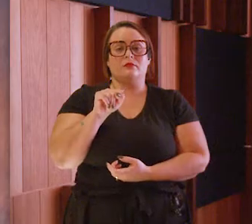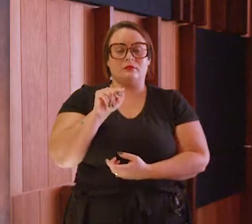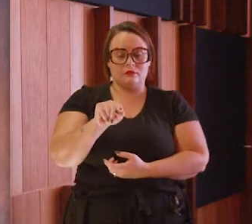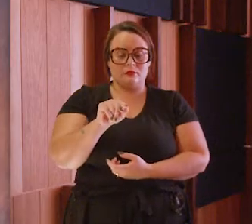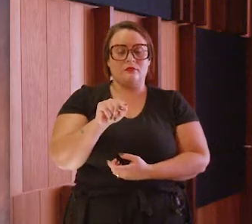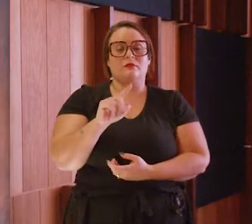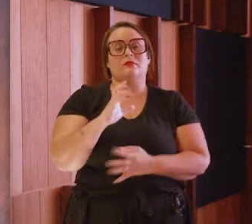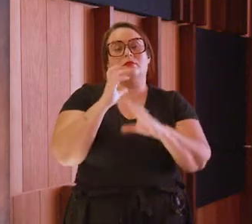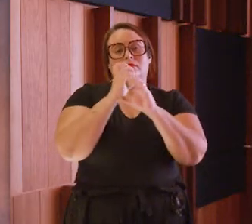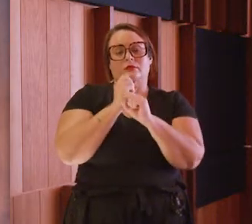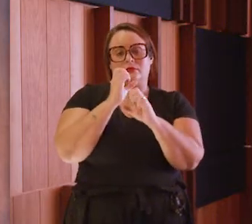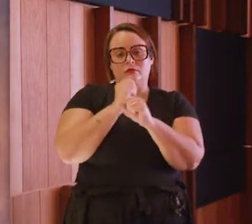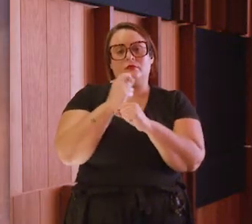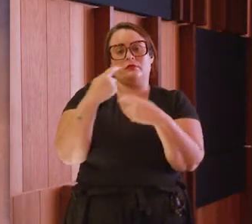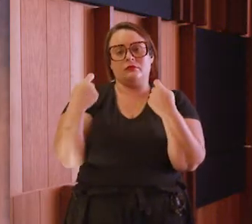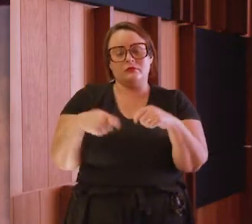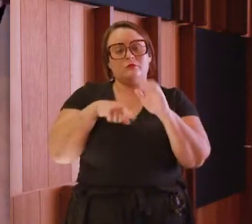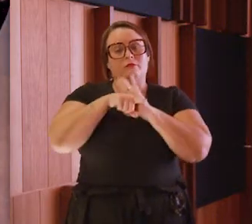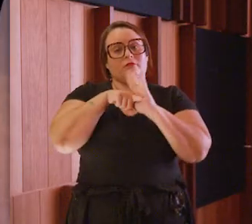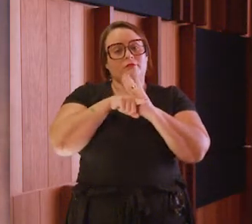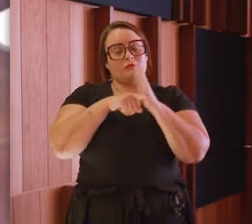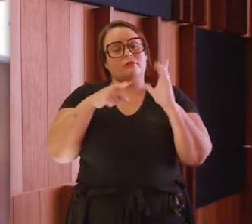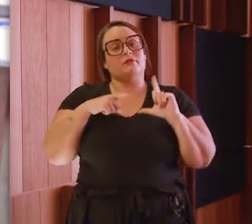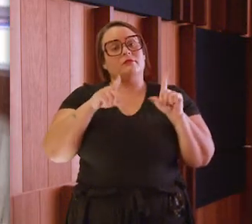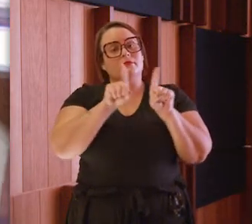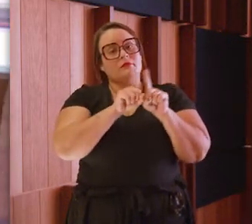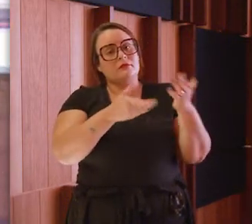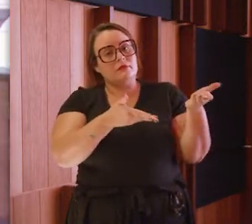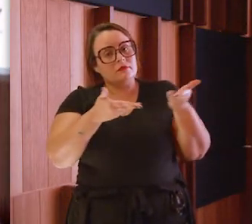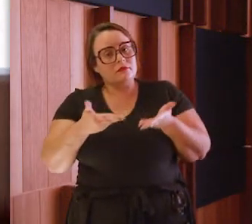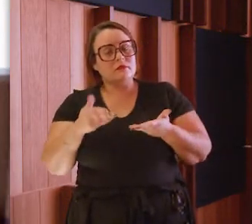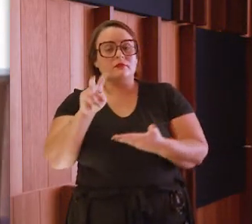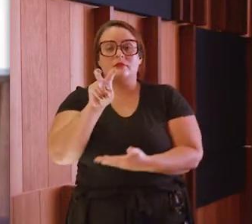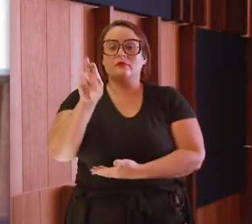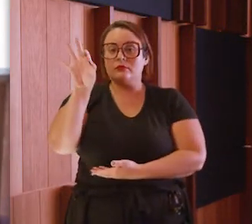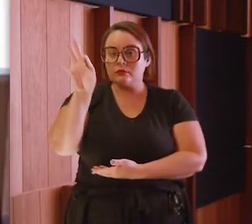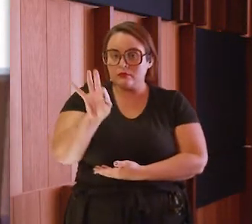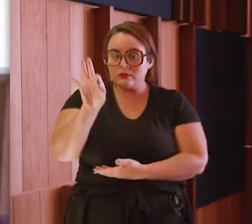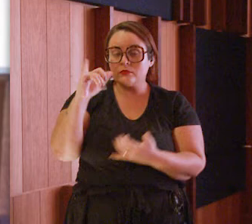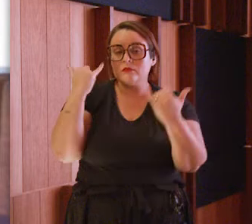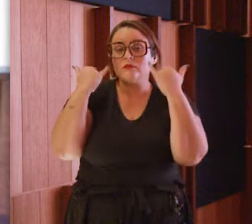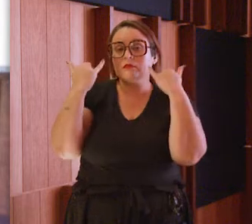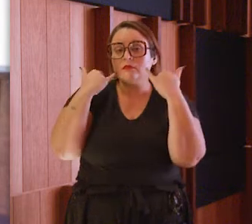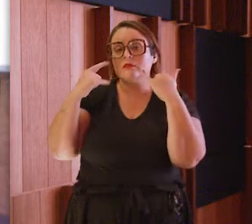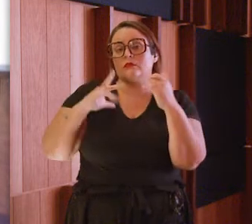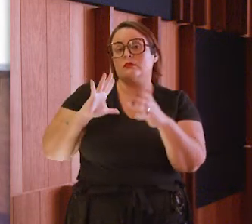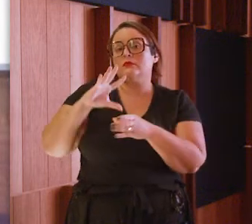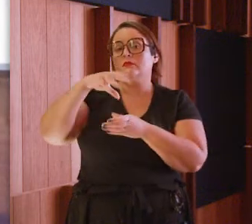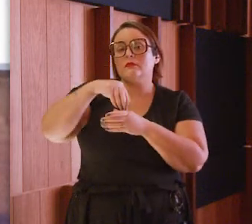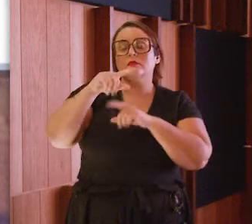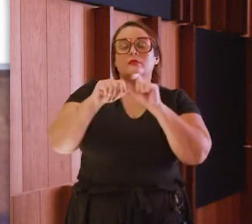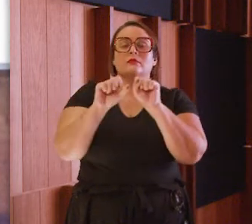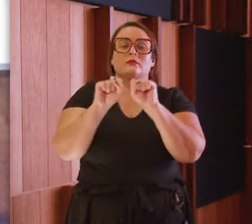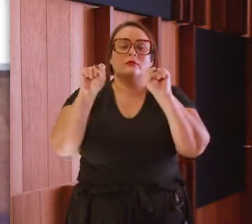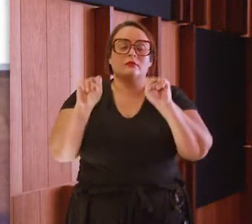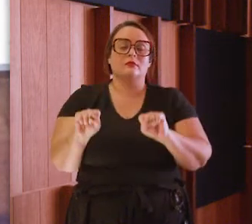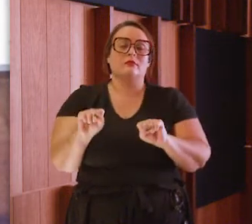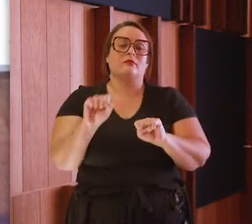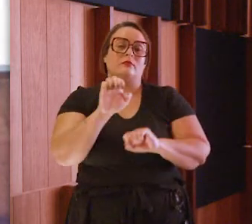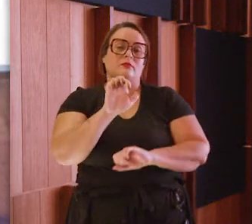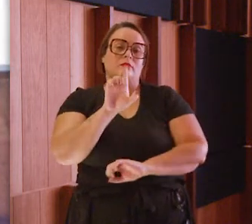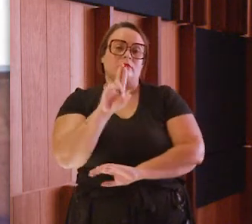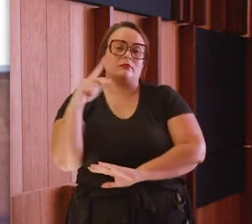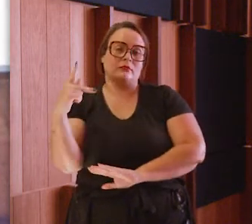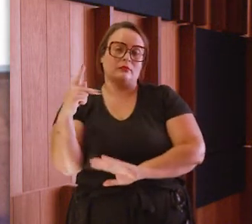think about 50% of that information is located within an ERP system, which means 50% is located outside of an